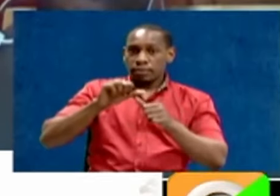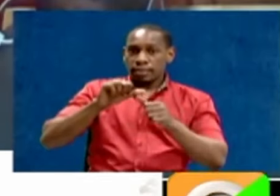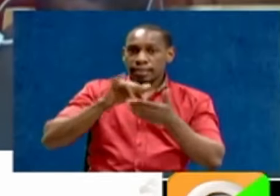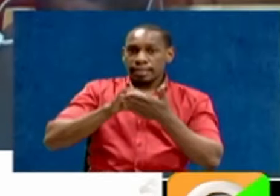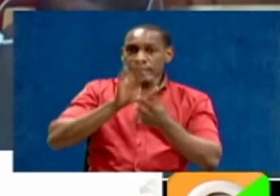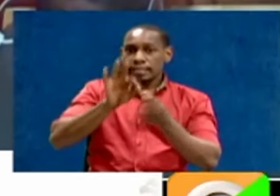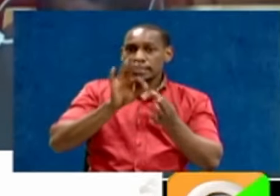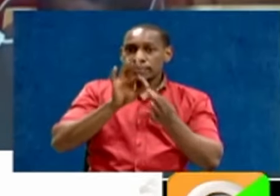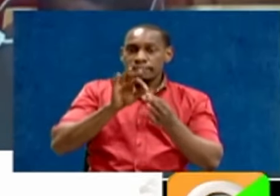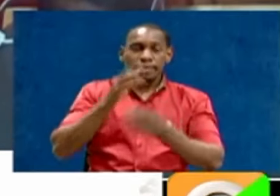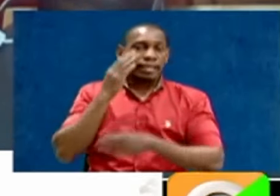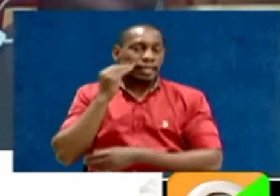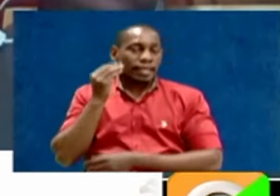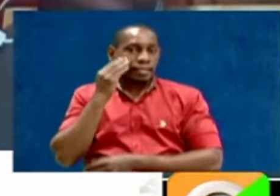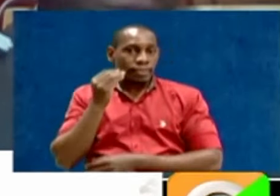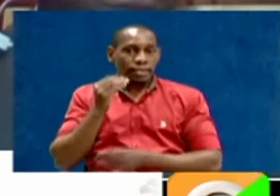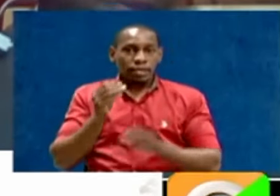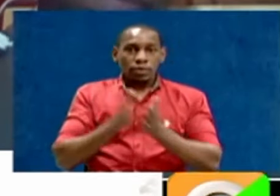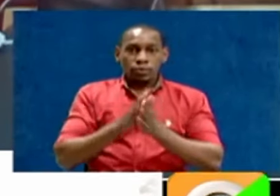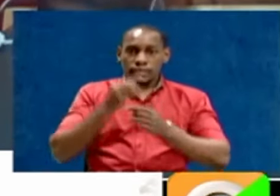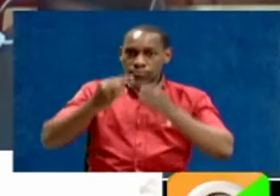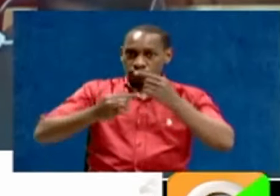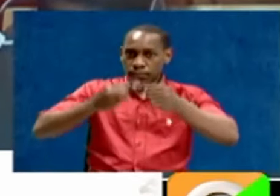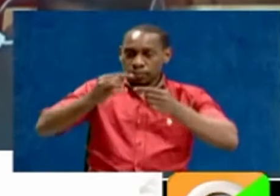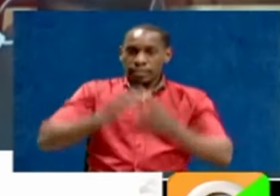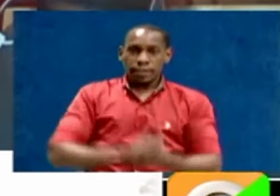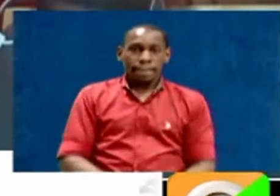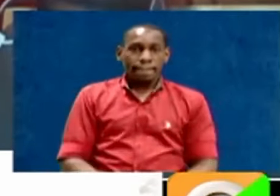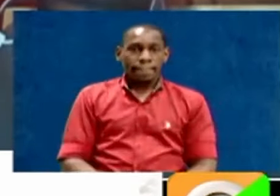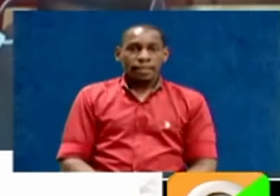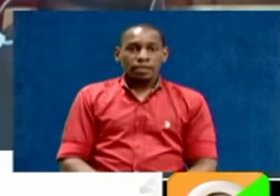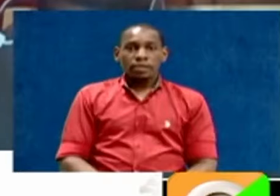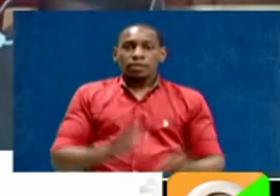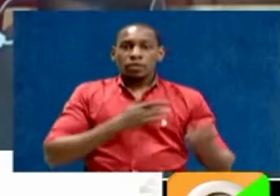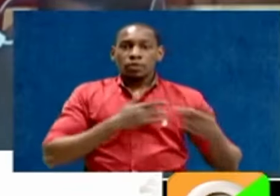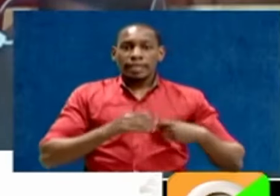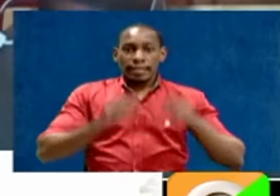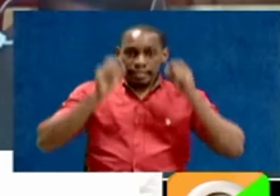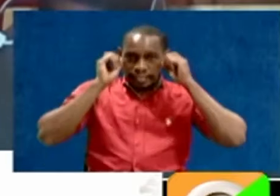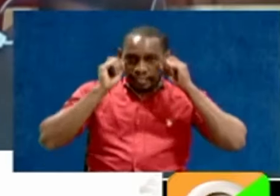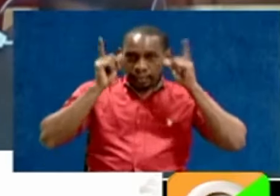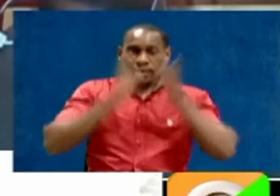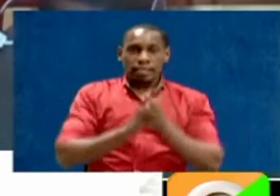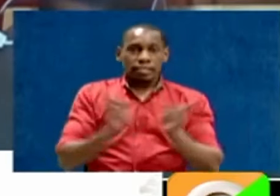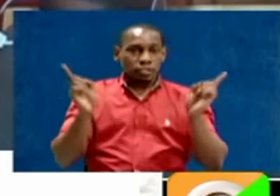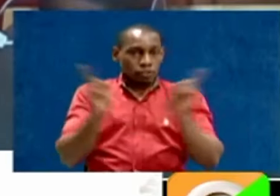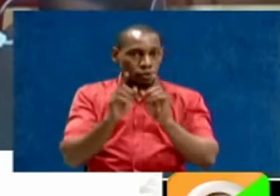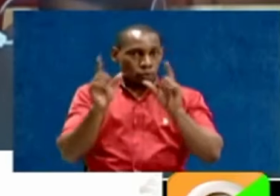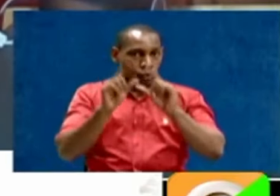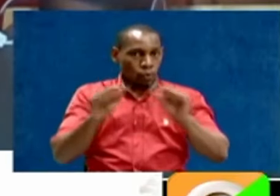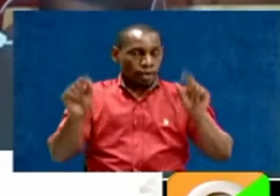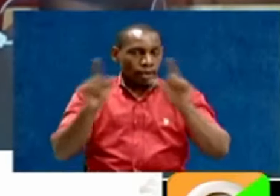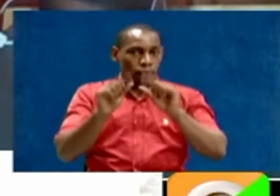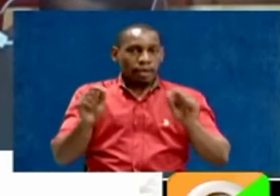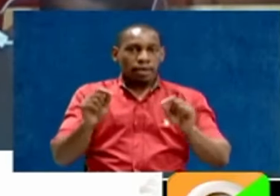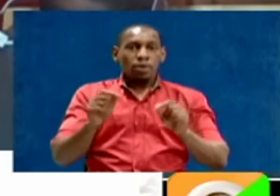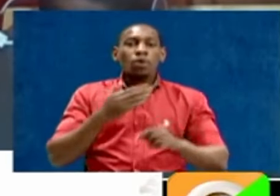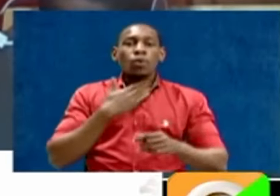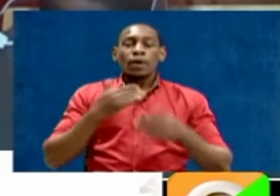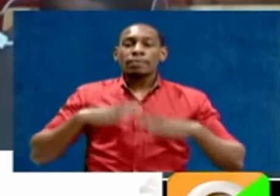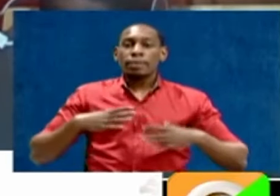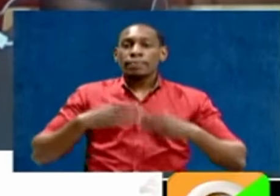this particular experience you're going through. In terms of awareness, just briefly, what would you like